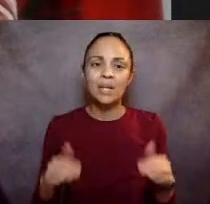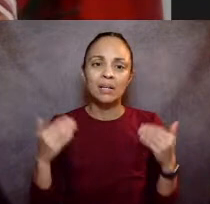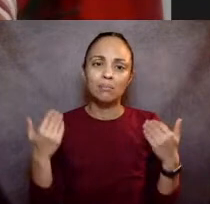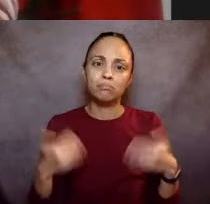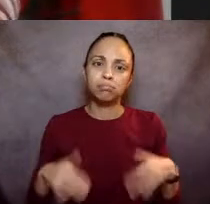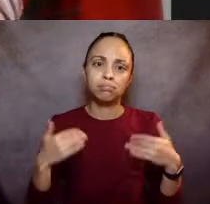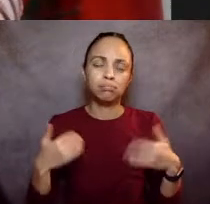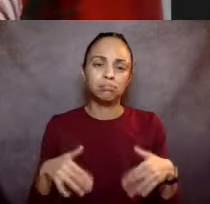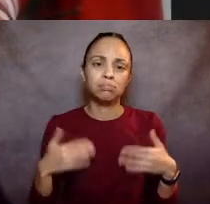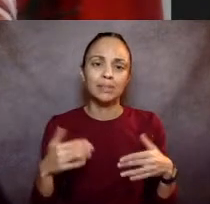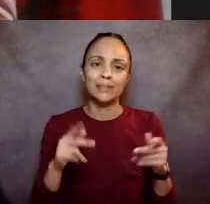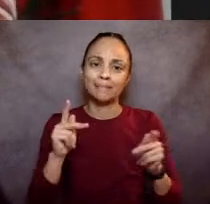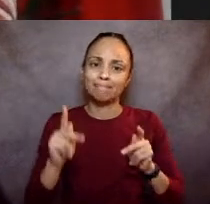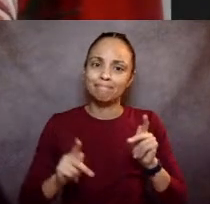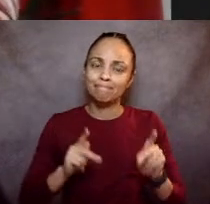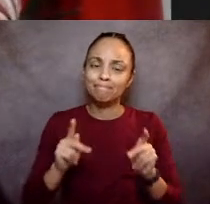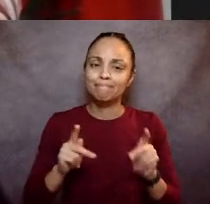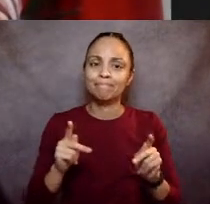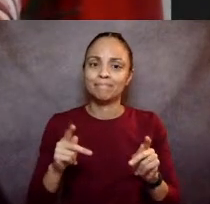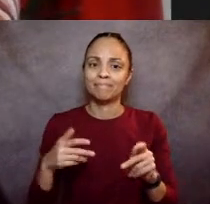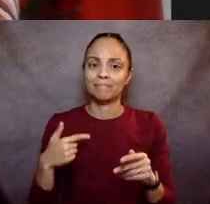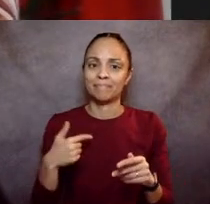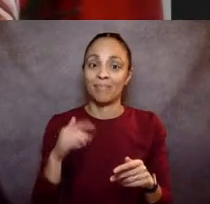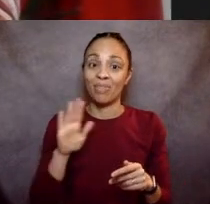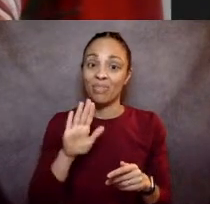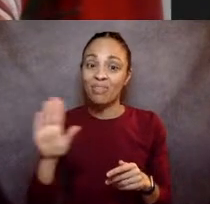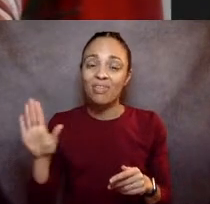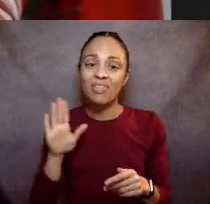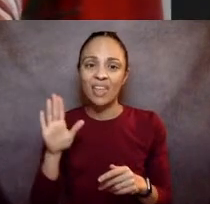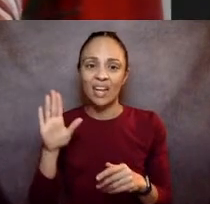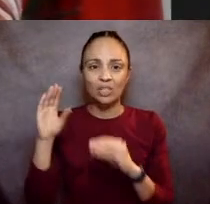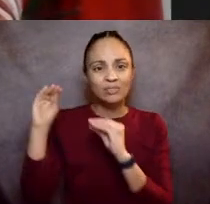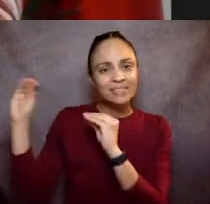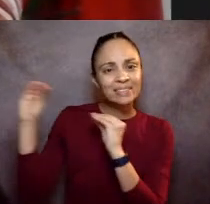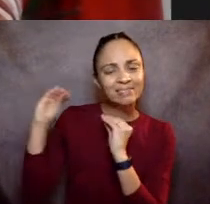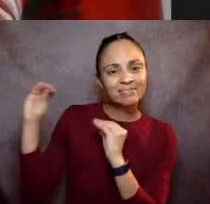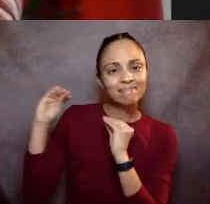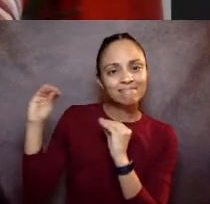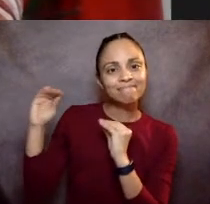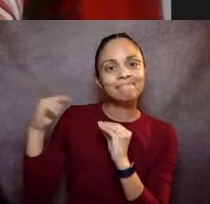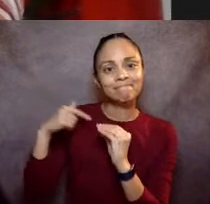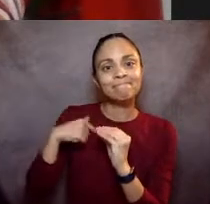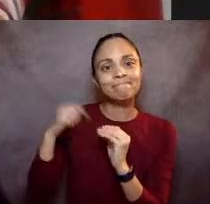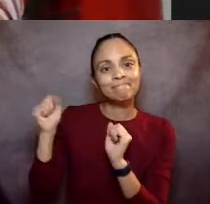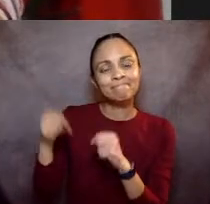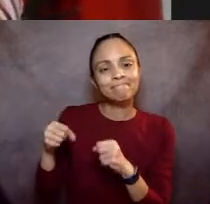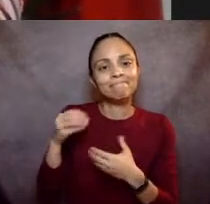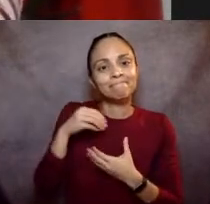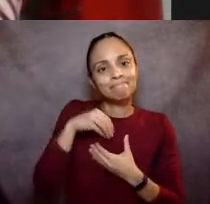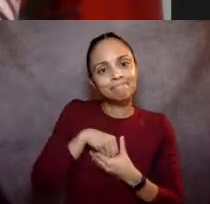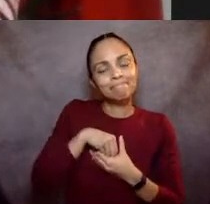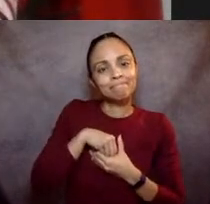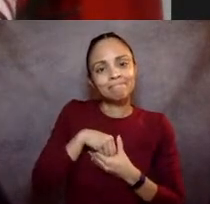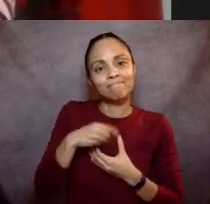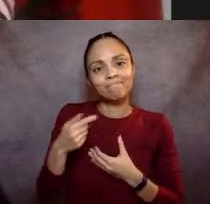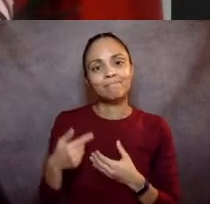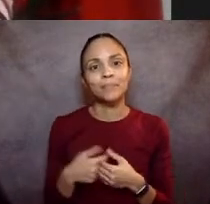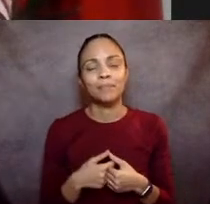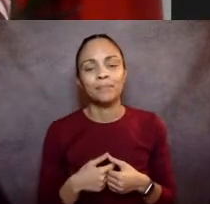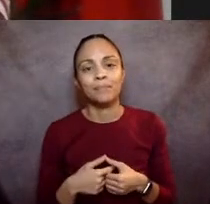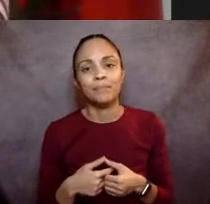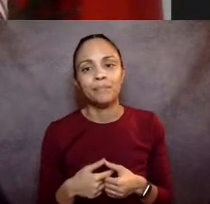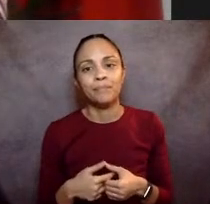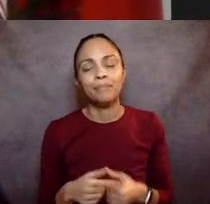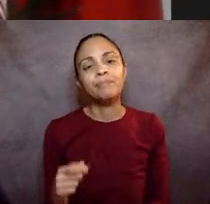incredible people into the room with me. And it helps. Mm-hmm. And I think we feel an